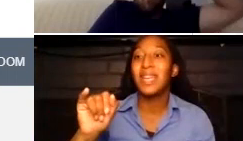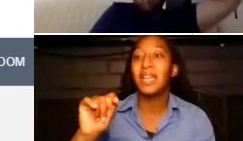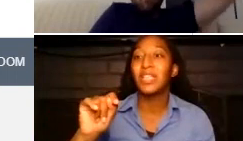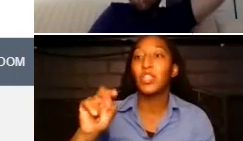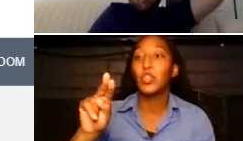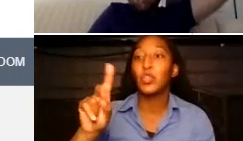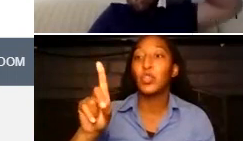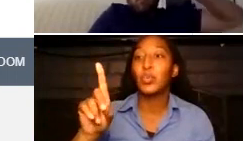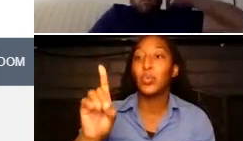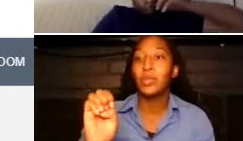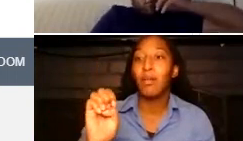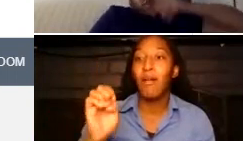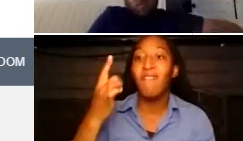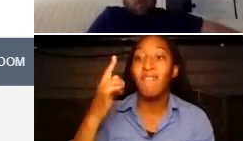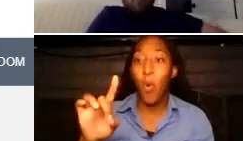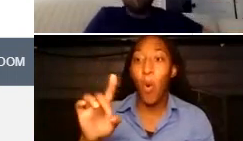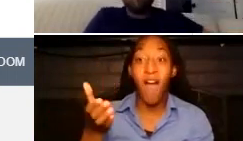and we multiply them.